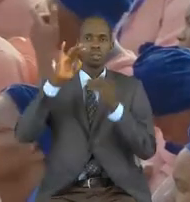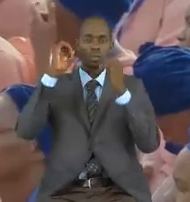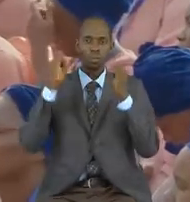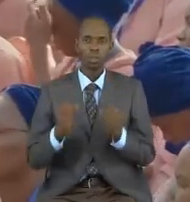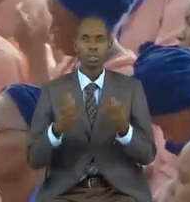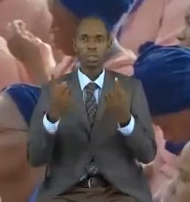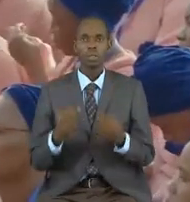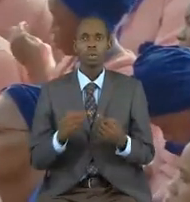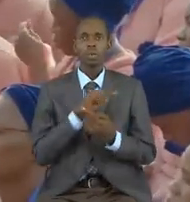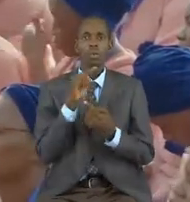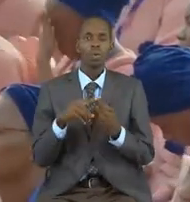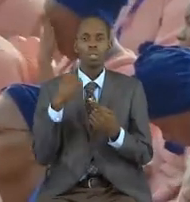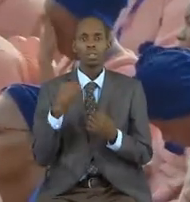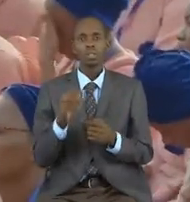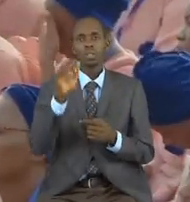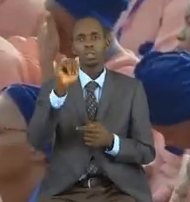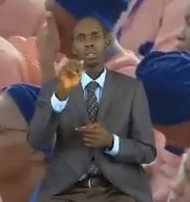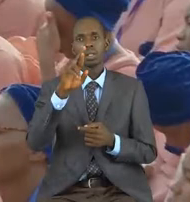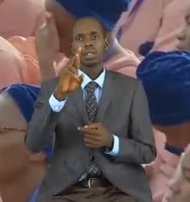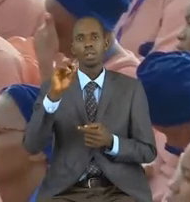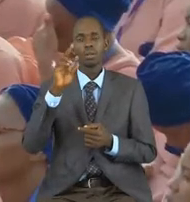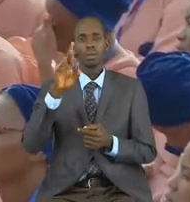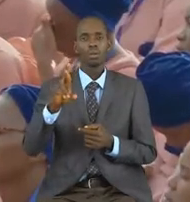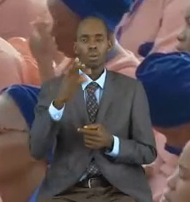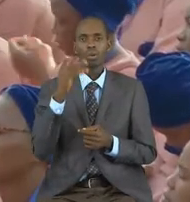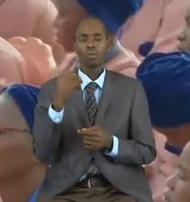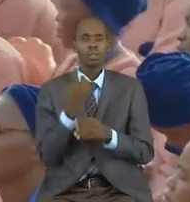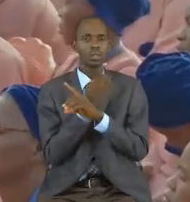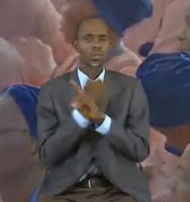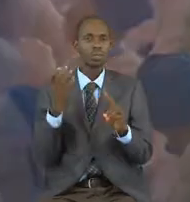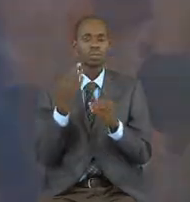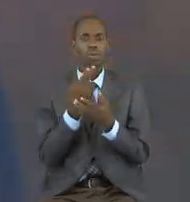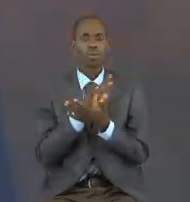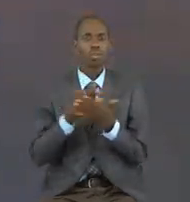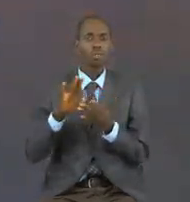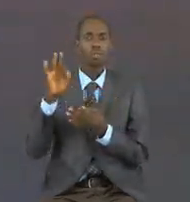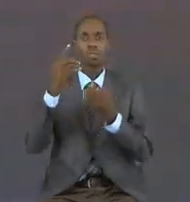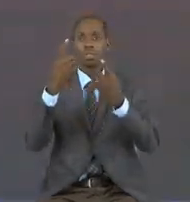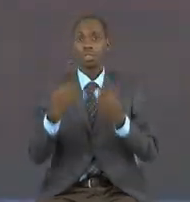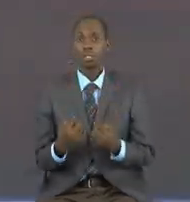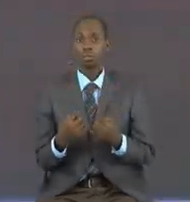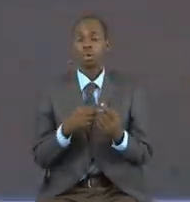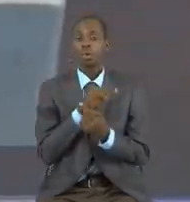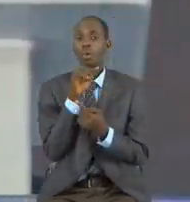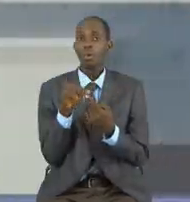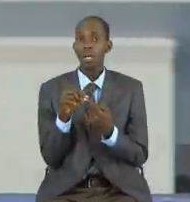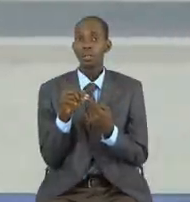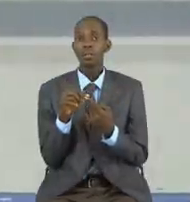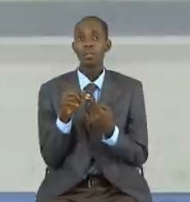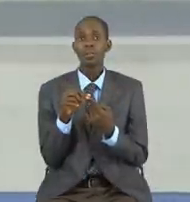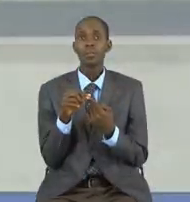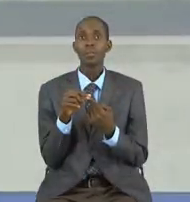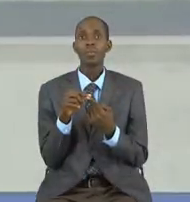when the arrow of deliverance from the Holy Ghost came, when